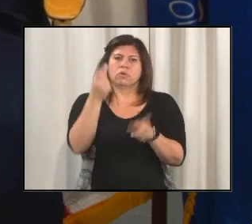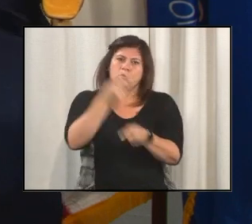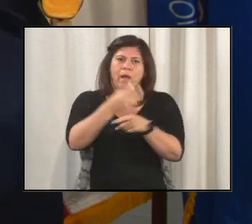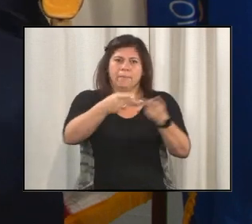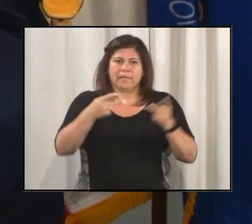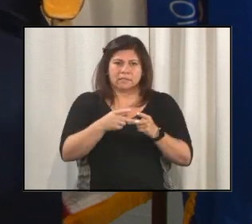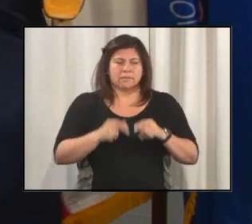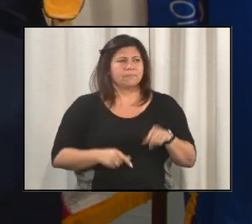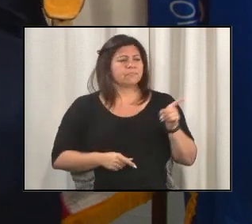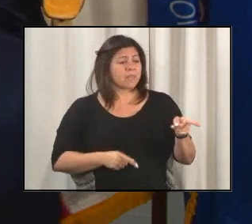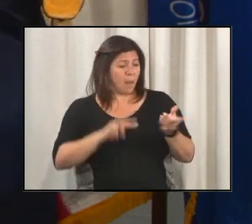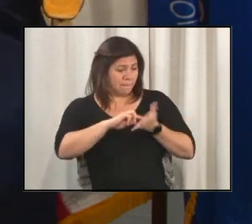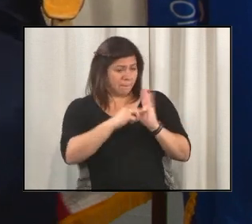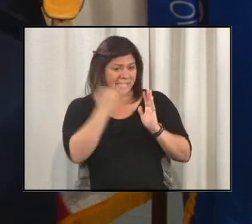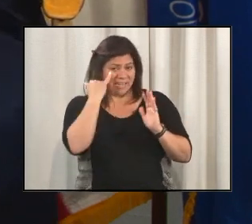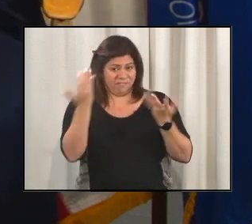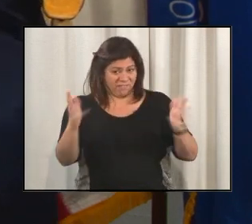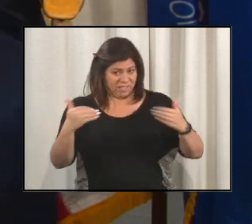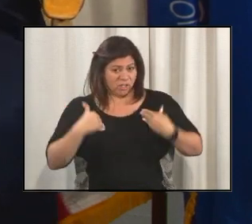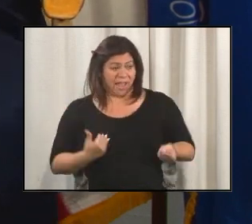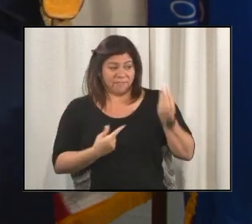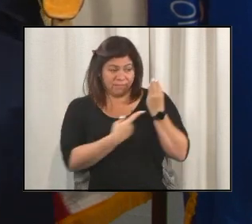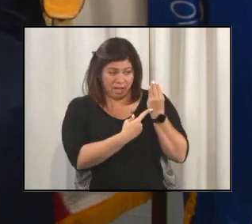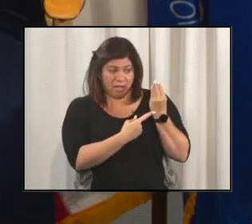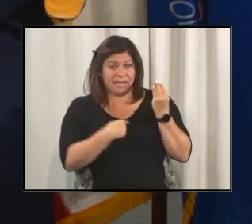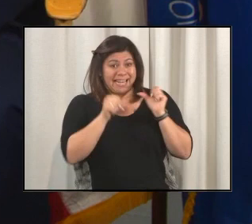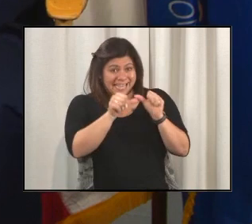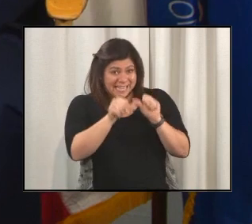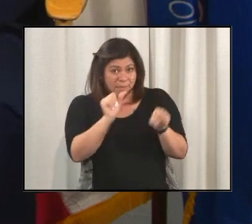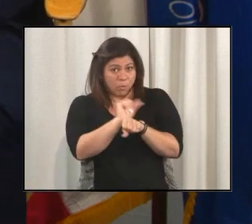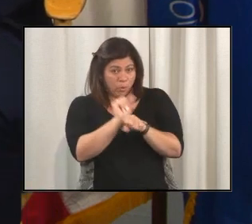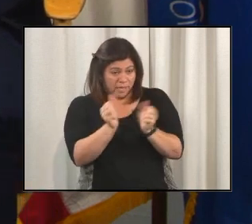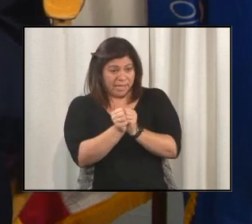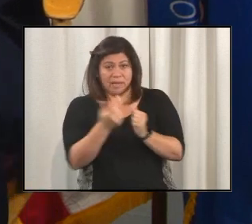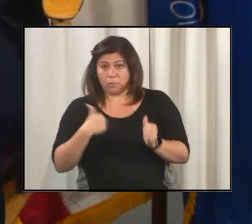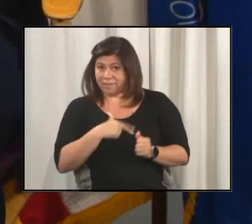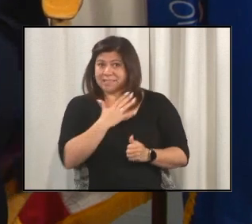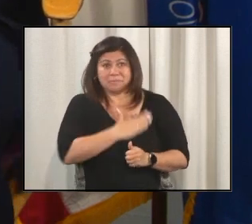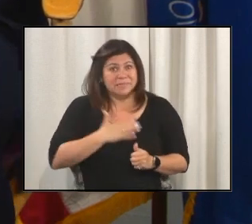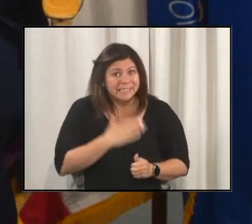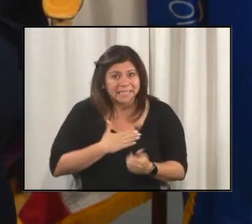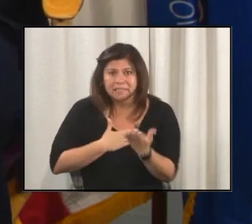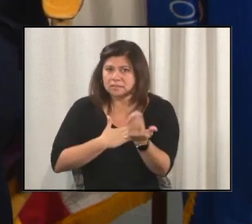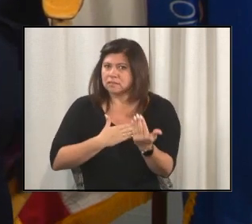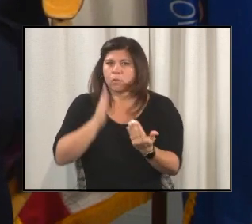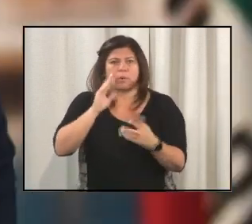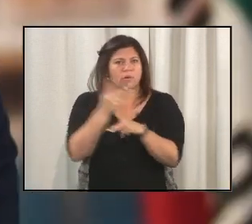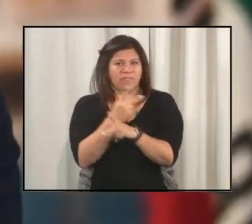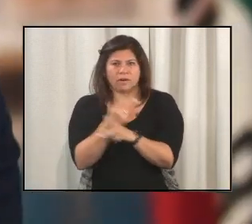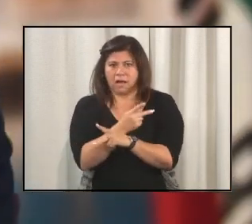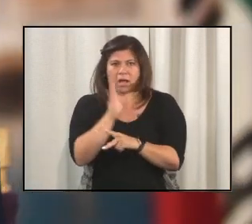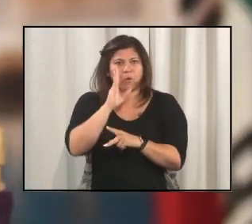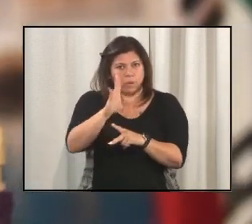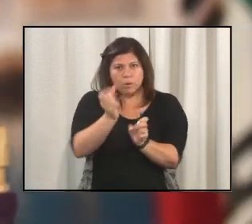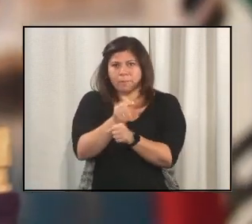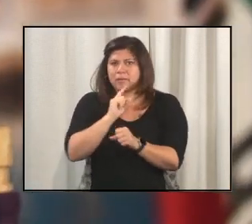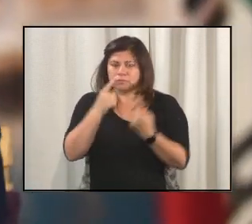you're holding on to a voucher, keep working with us. We'll figure it out. We'll get you there. And I know